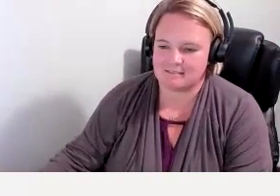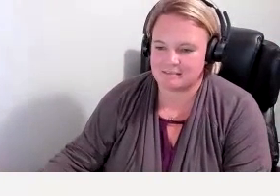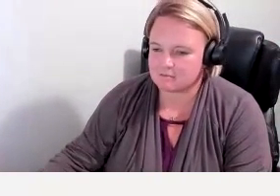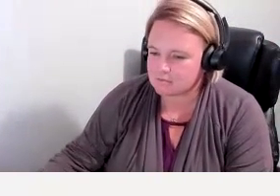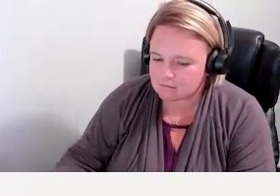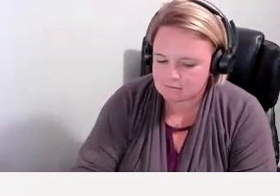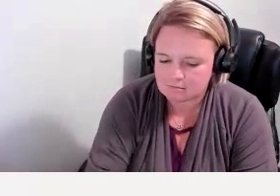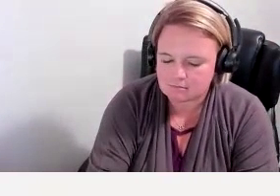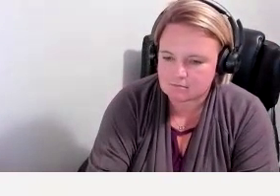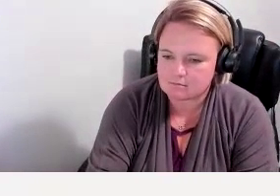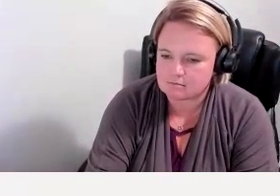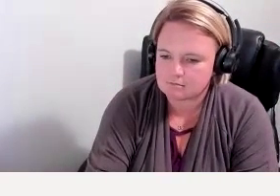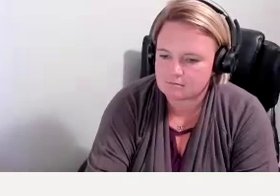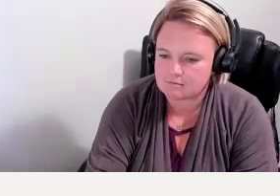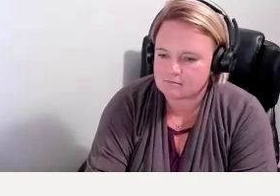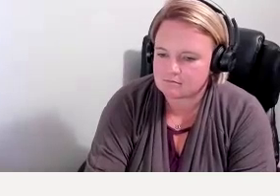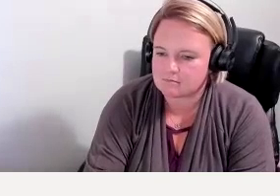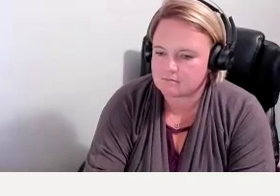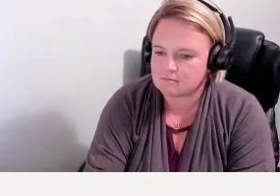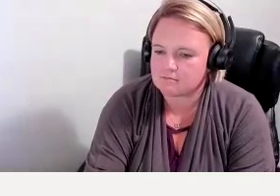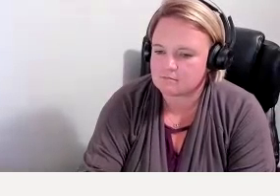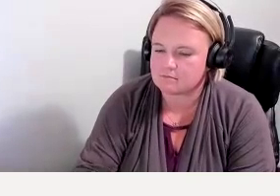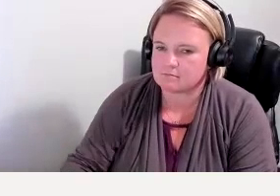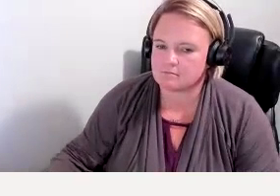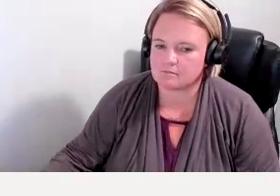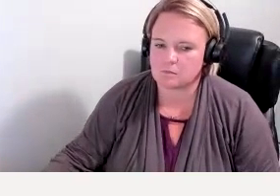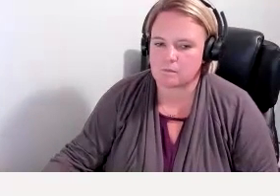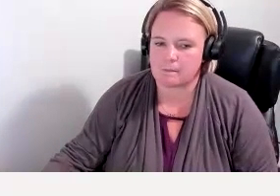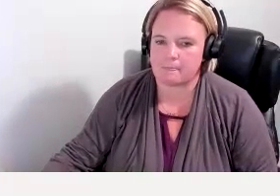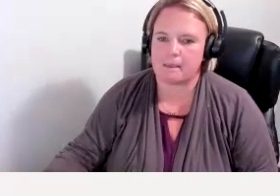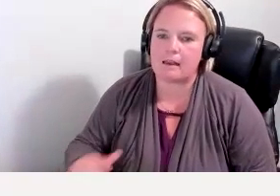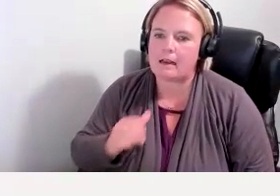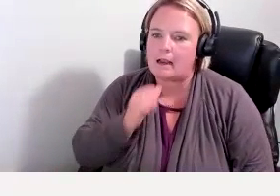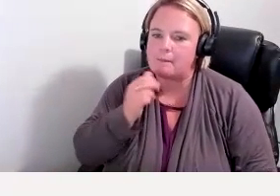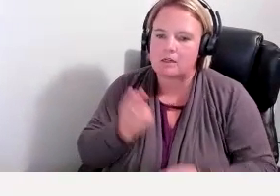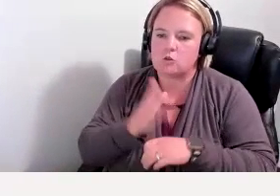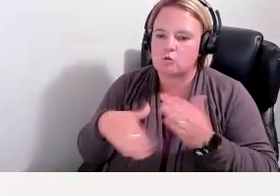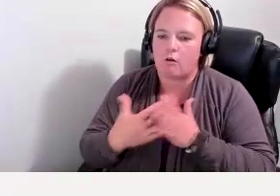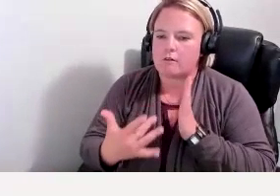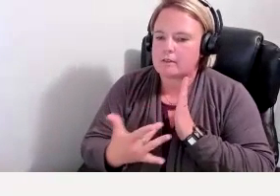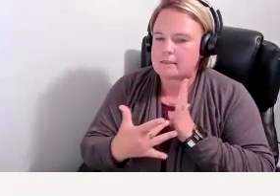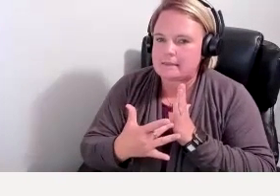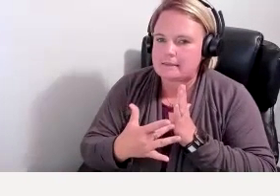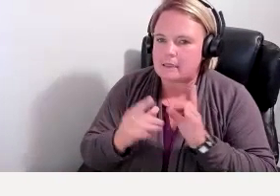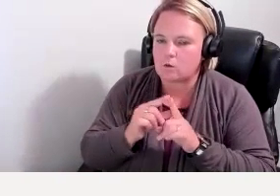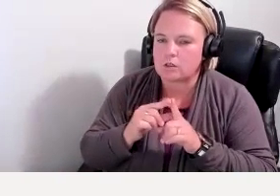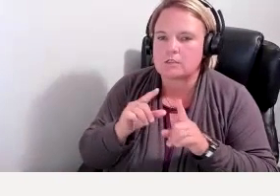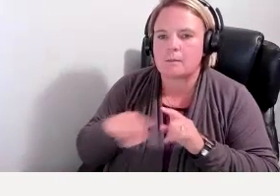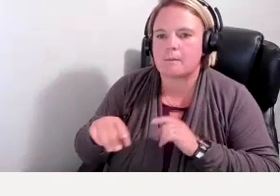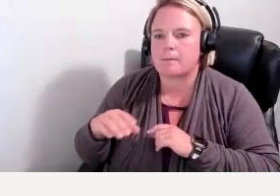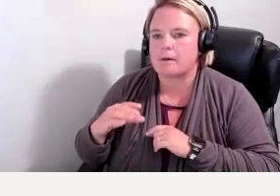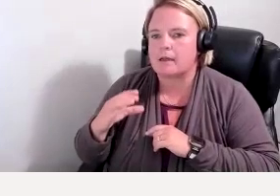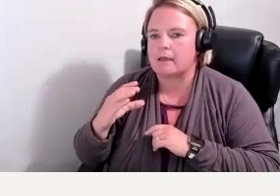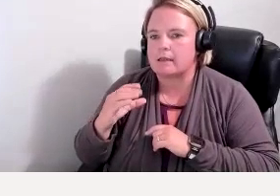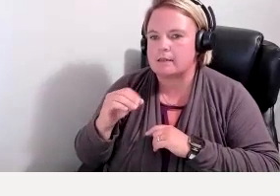you went. no, it's I won't get into all the technical terms, but Canvas Studio has to be